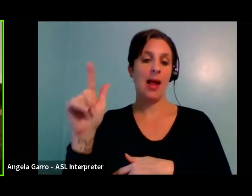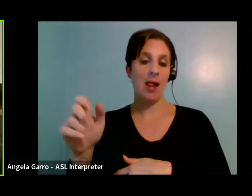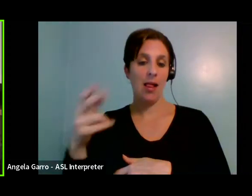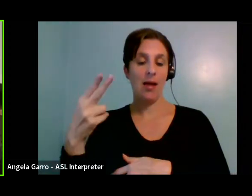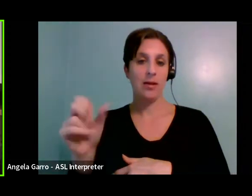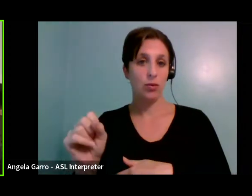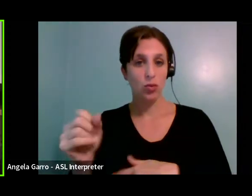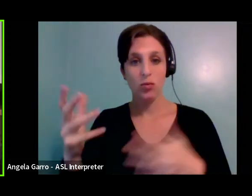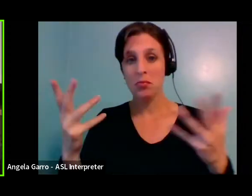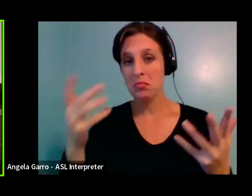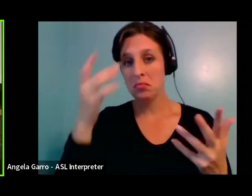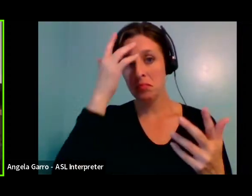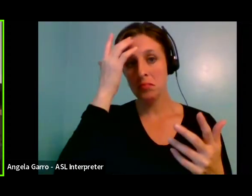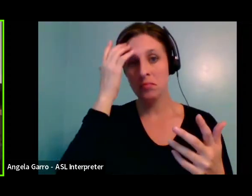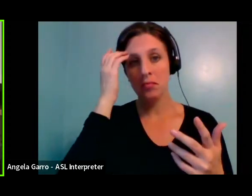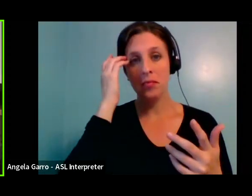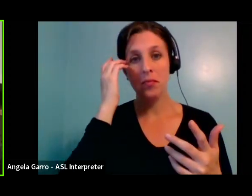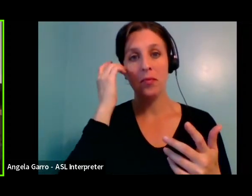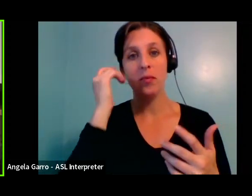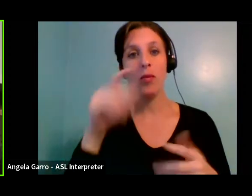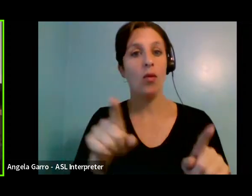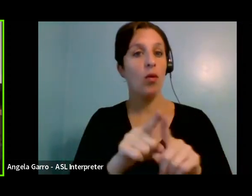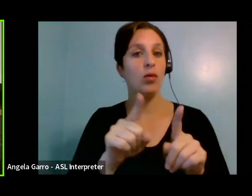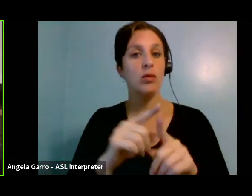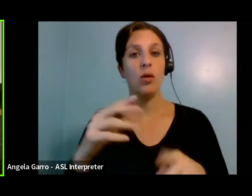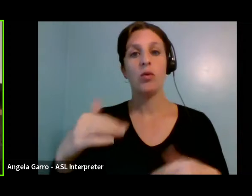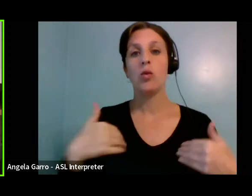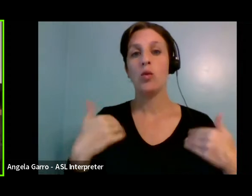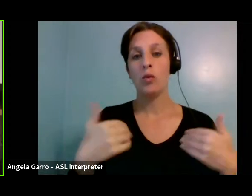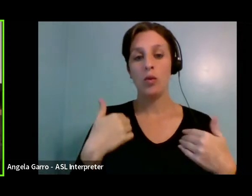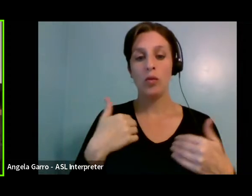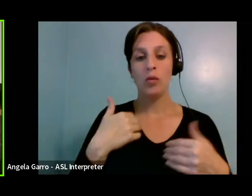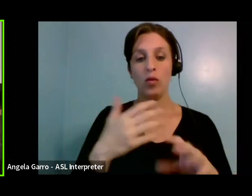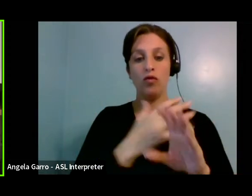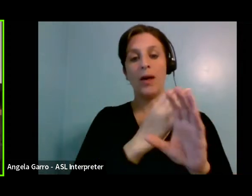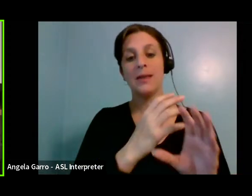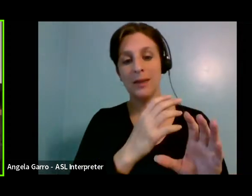Let's see. There's also the Youth Crisis Continuum of